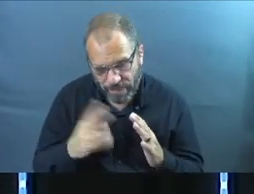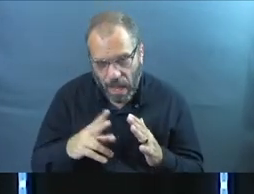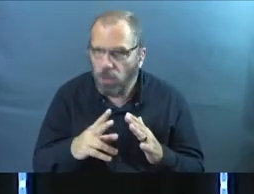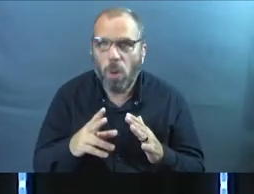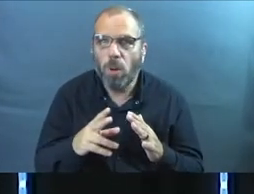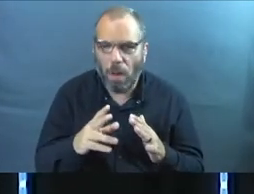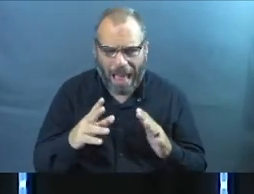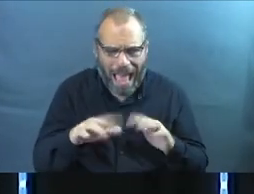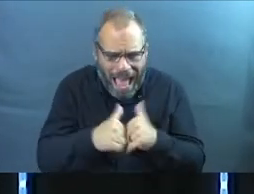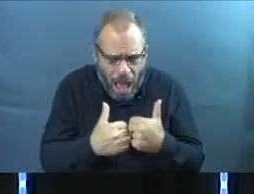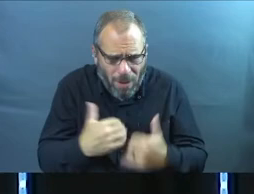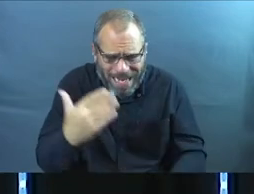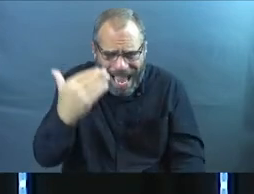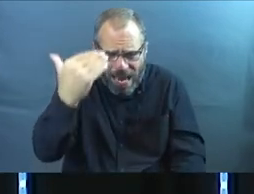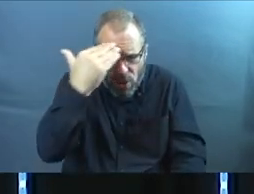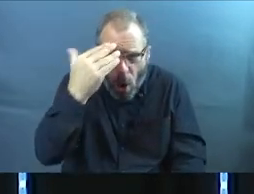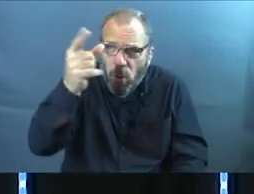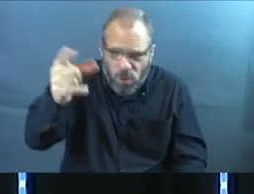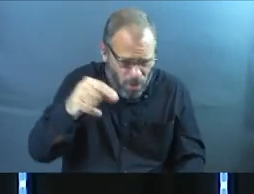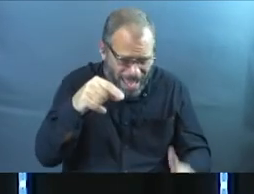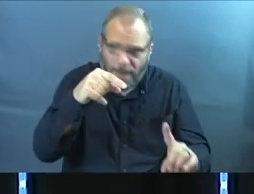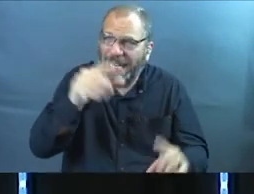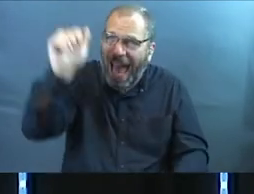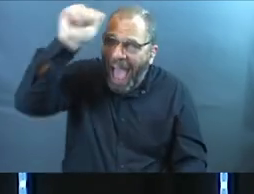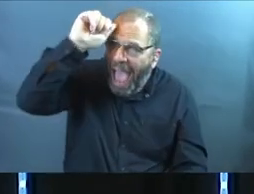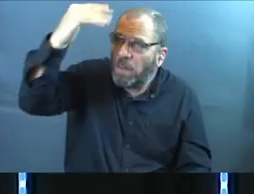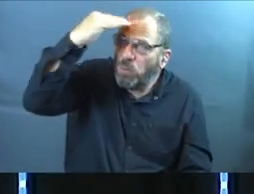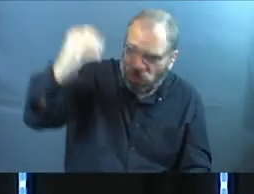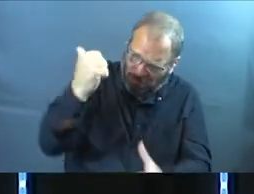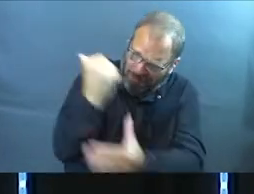there? How do I know you? Like, they knew you.